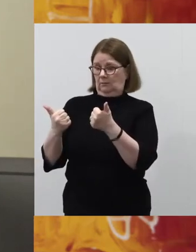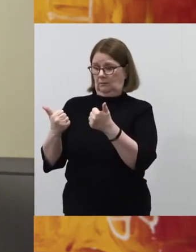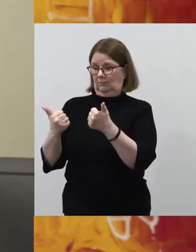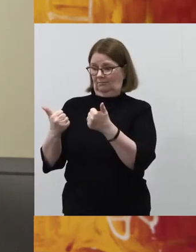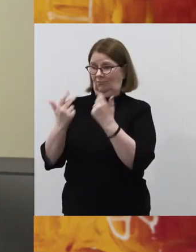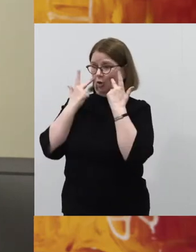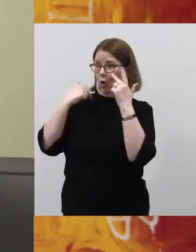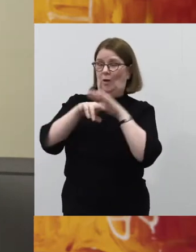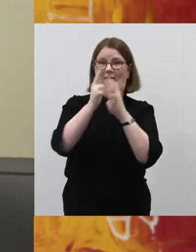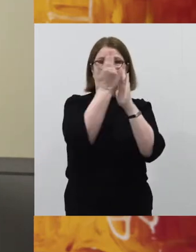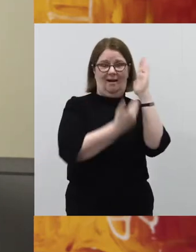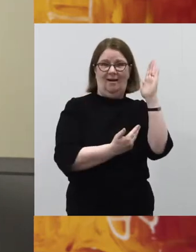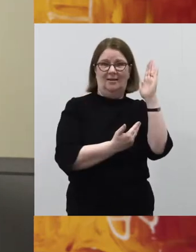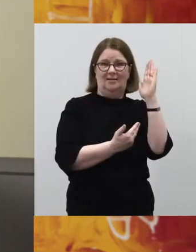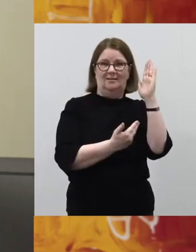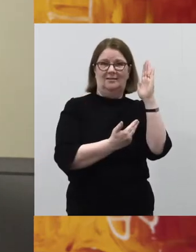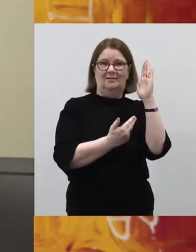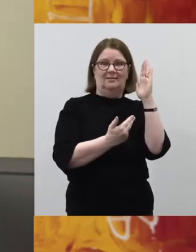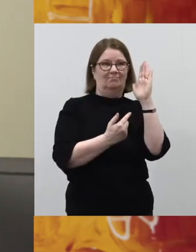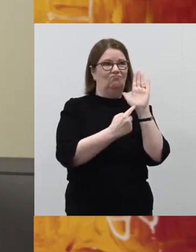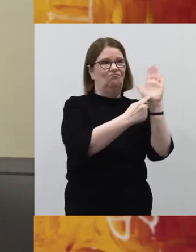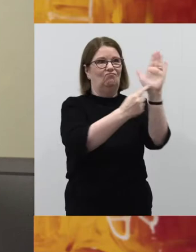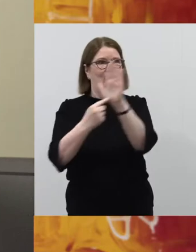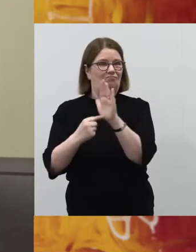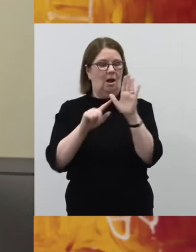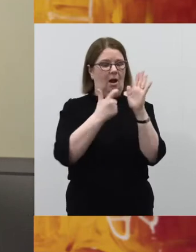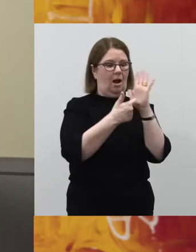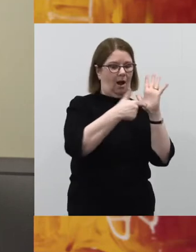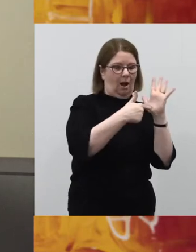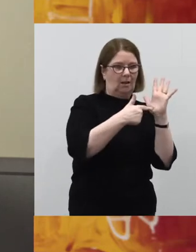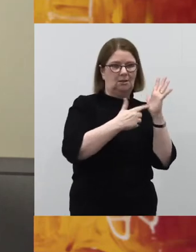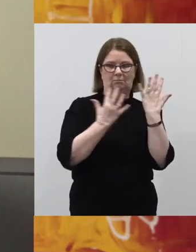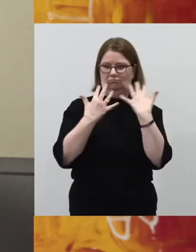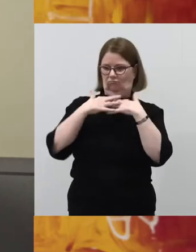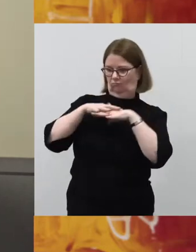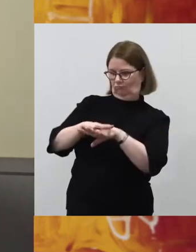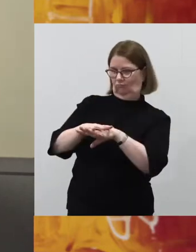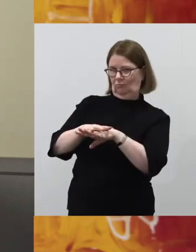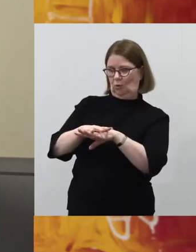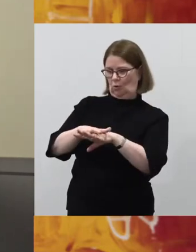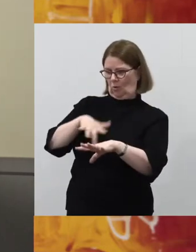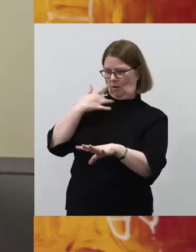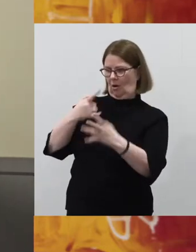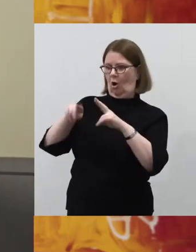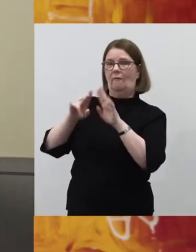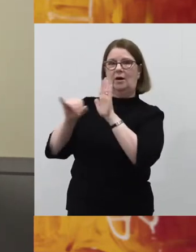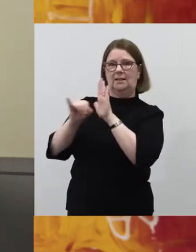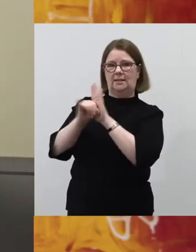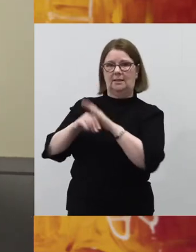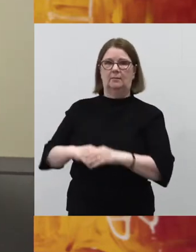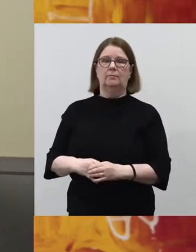creativity, and even improved cognition, hence a benefit to all the community at whatever level of